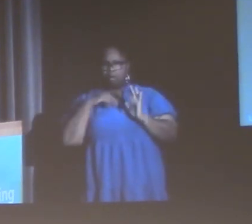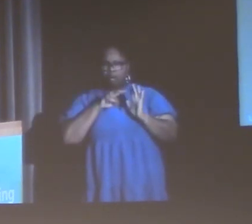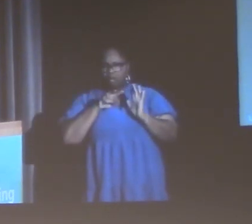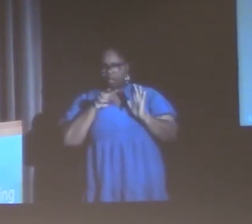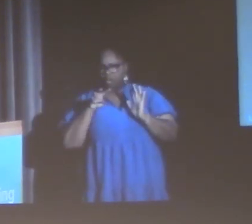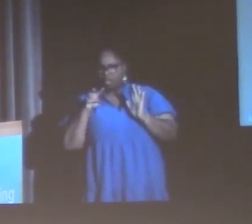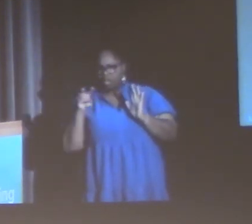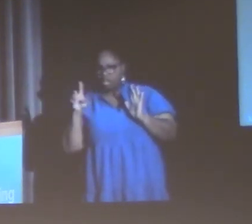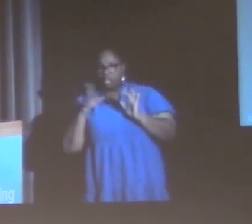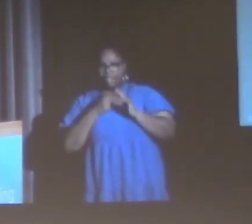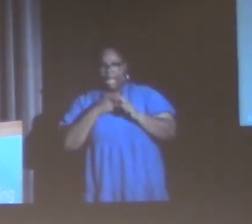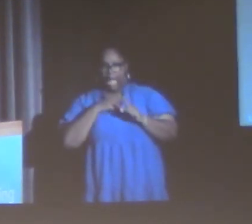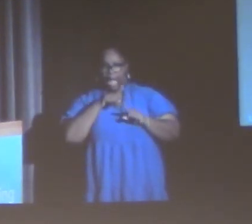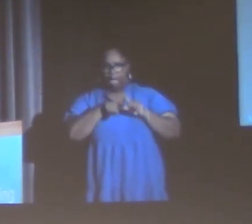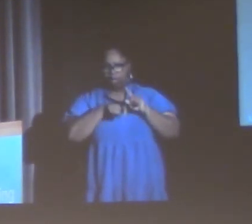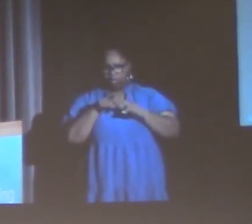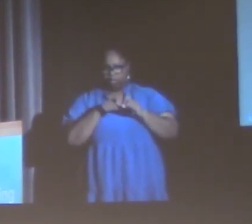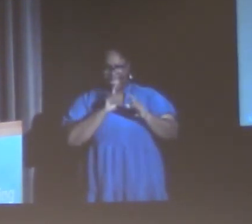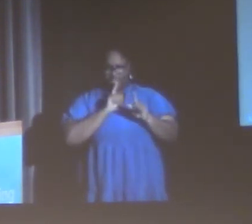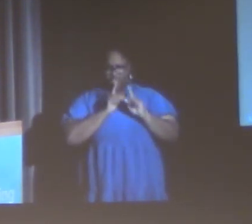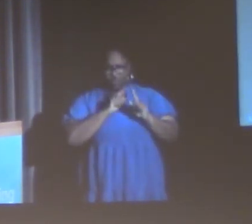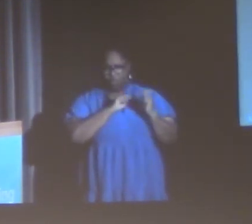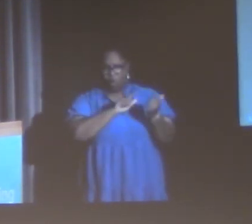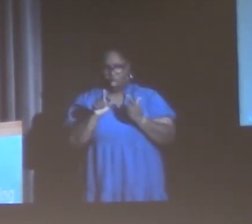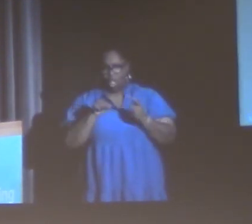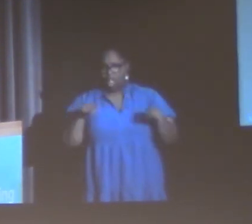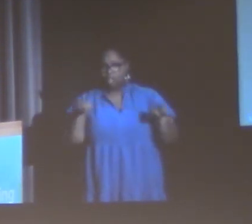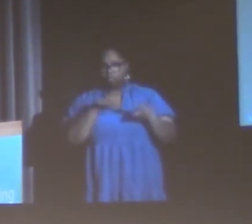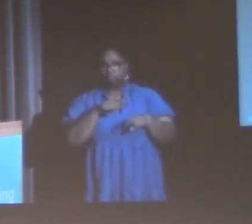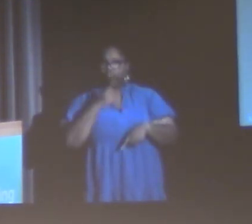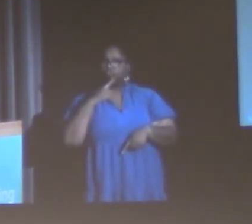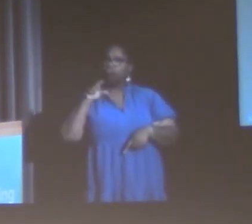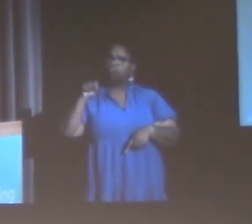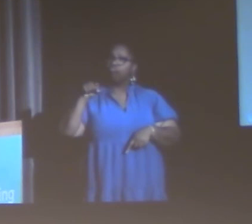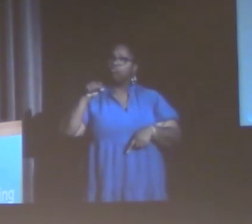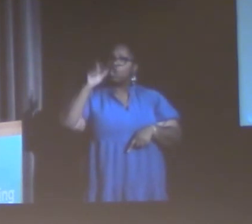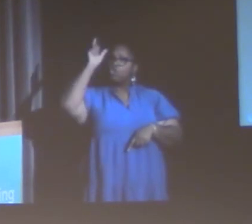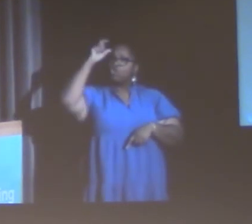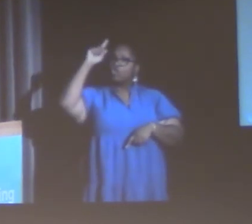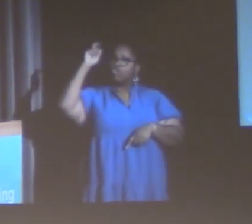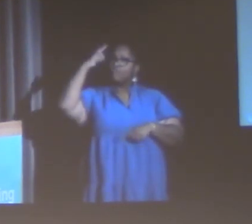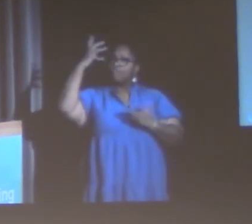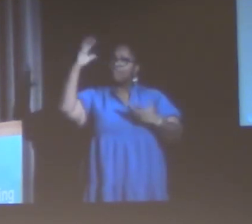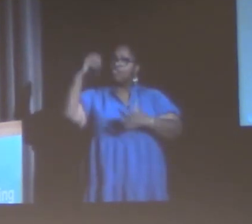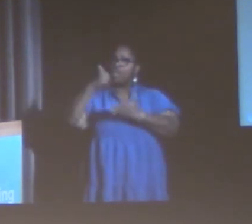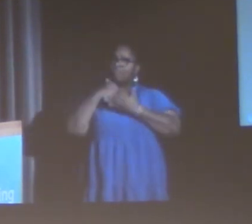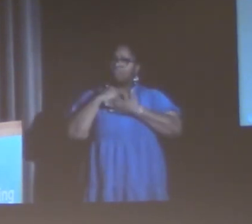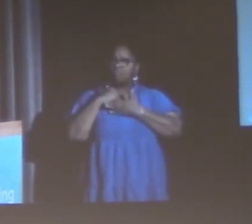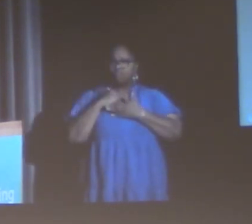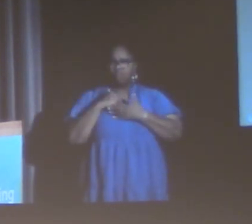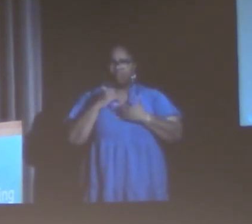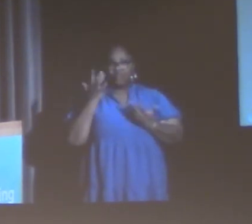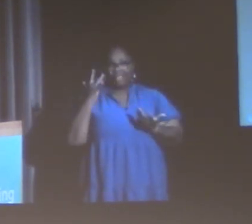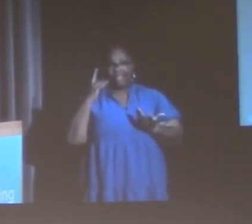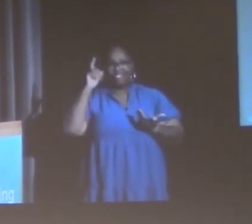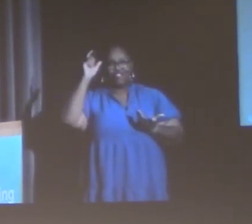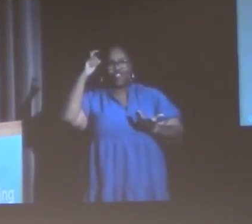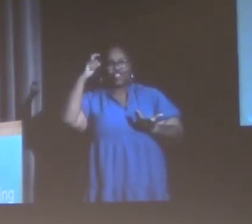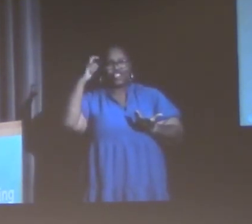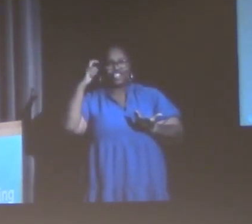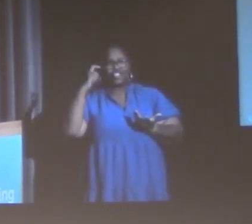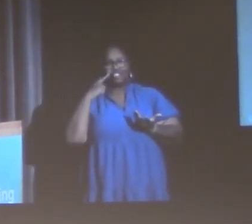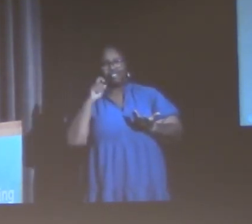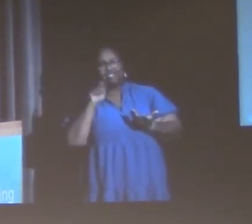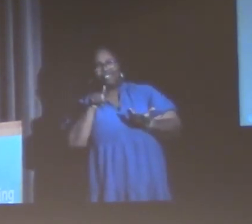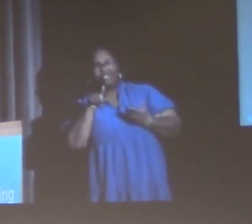all told me that they have been helped by the Turkish government, because Turkish government sees the Kurdish as their